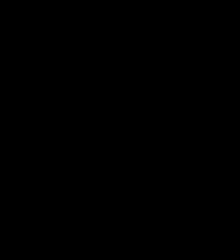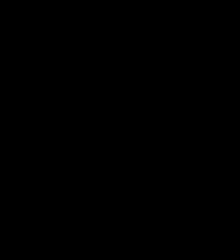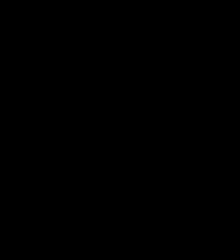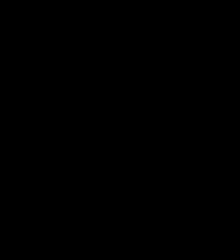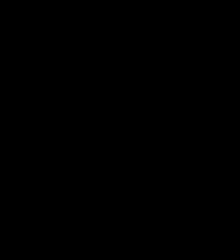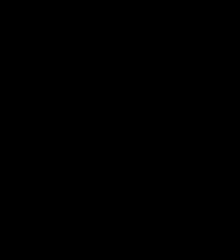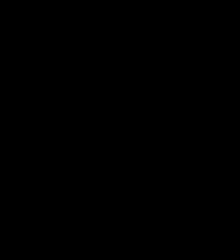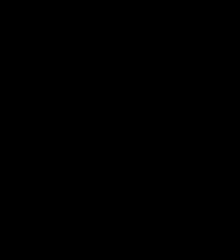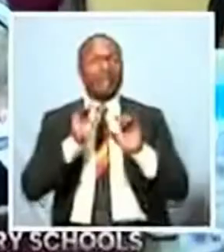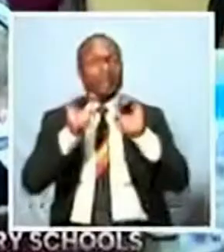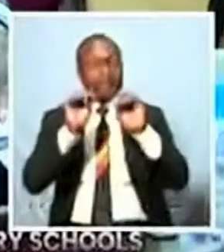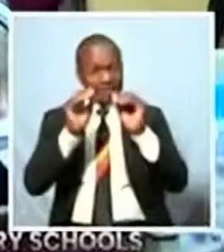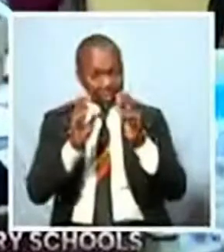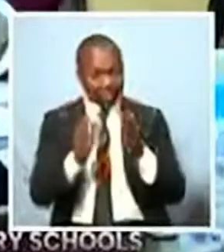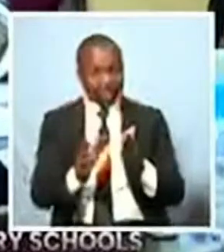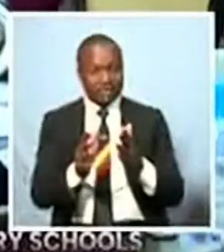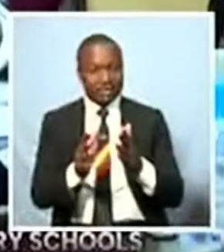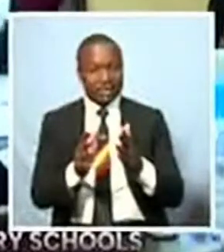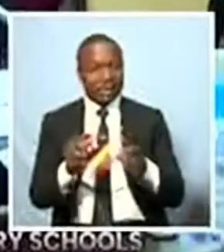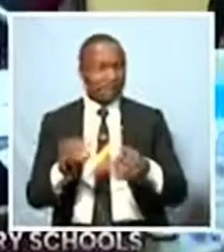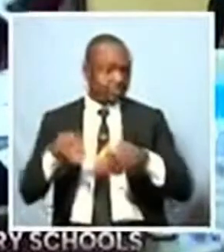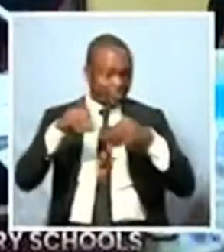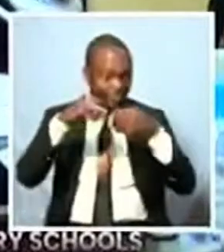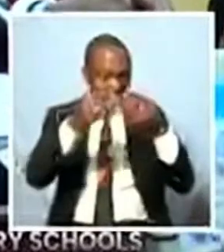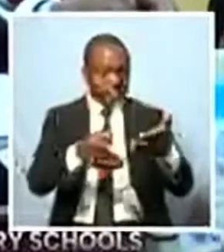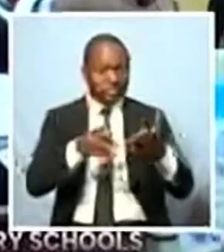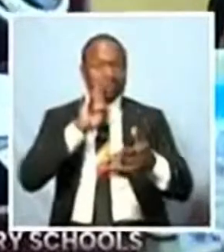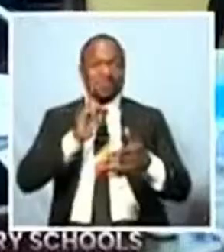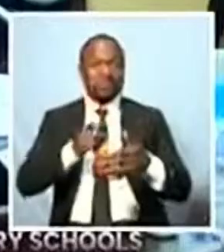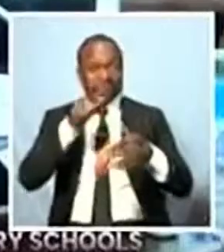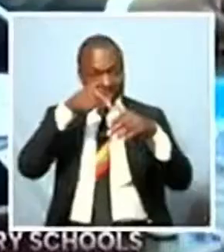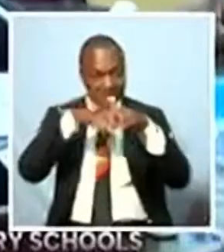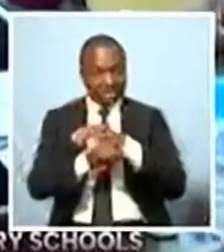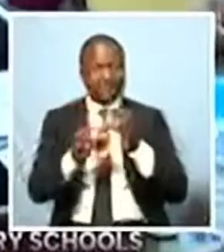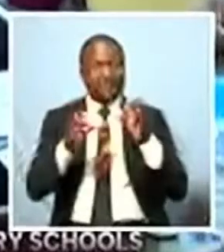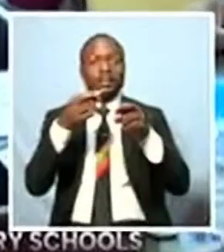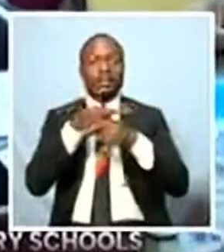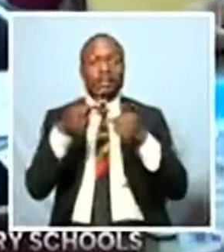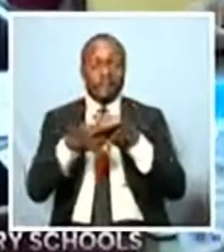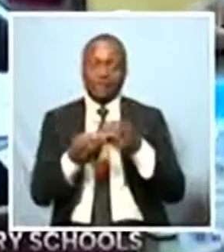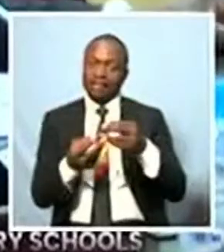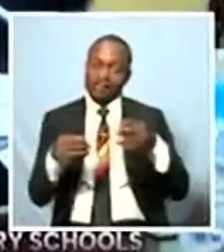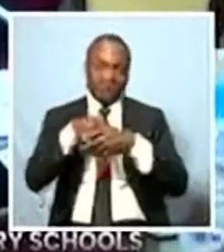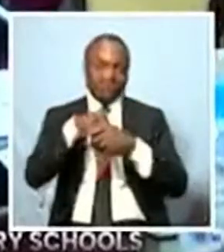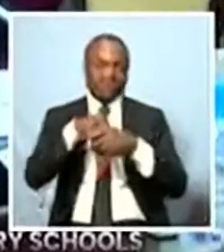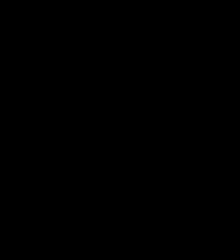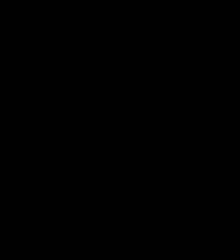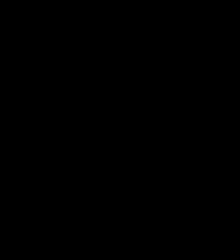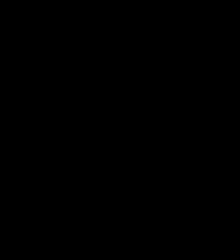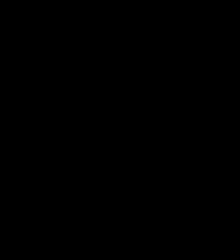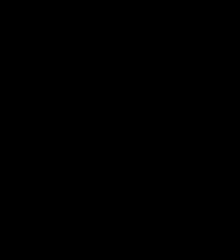because the teachers that we are releasing should go in the classroom and fit in that situation.